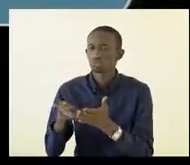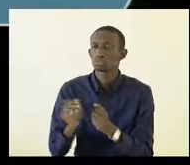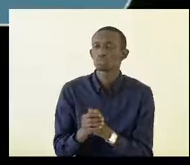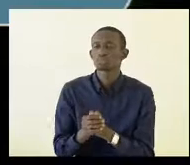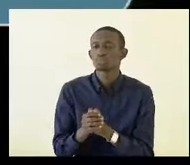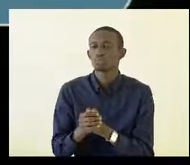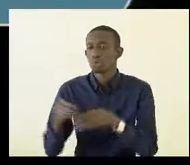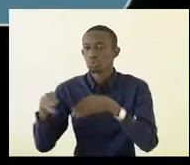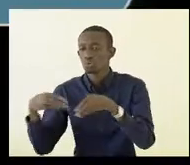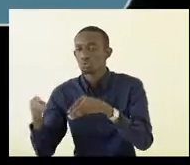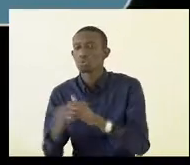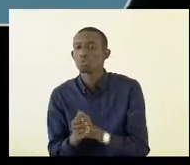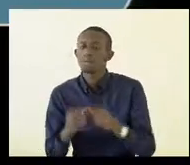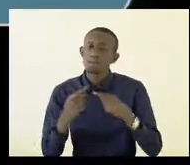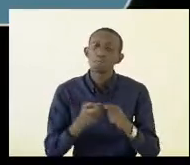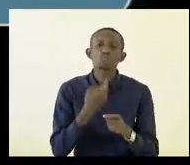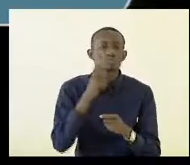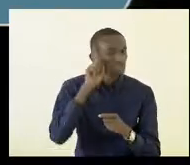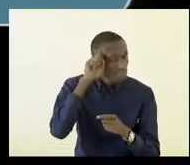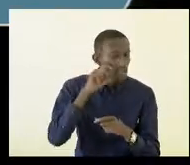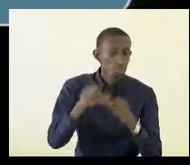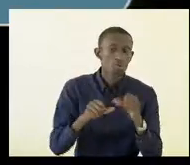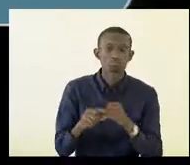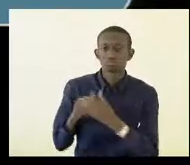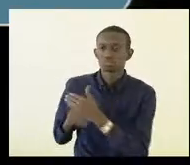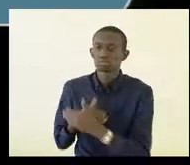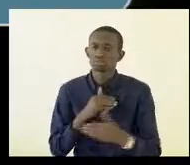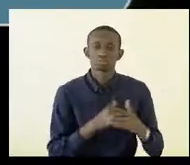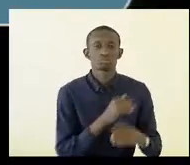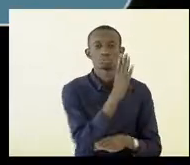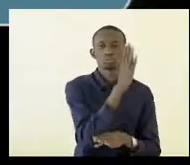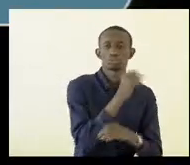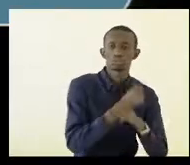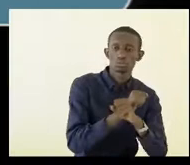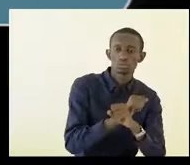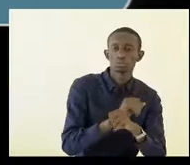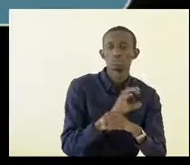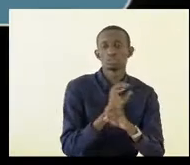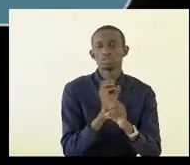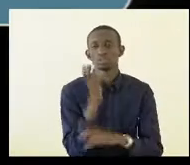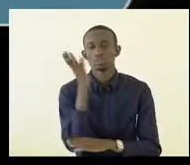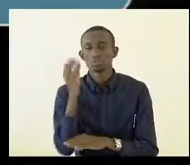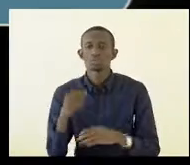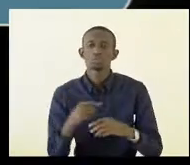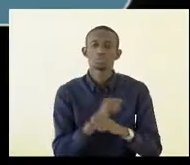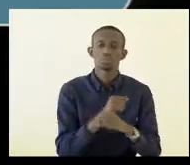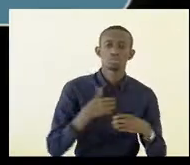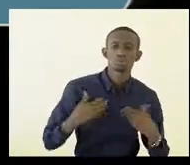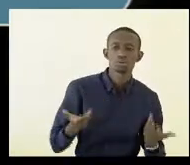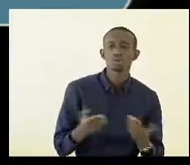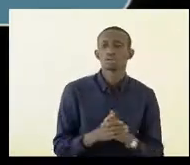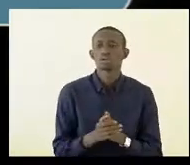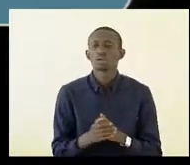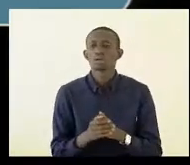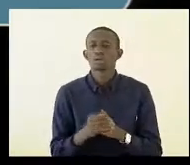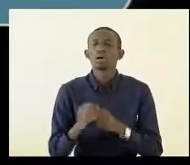about the environment. If I need the best guitar, what type of wood do I have to get? And how long does a tree grow to